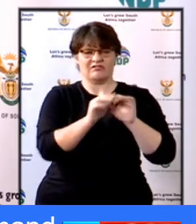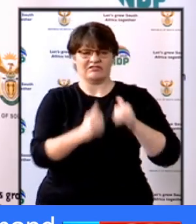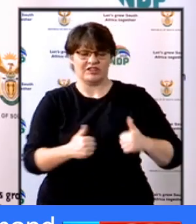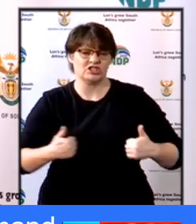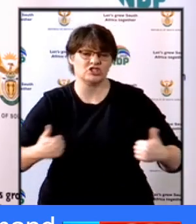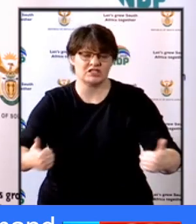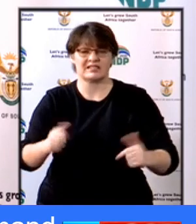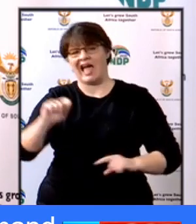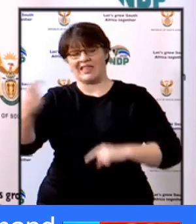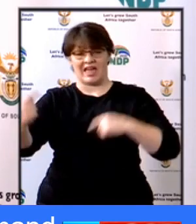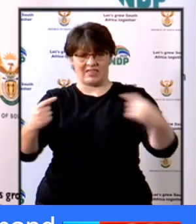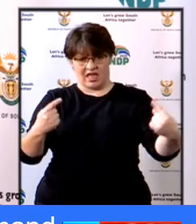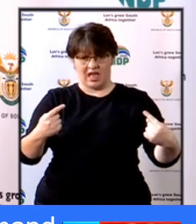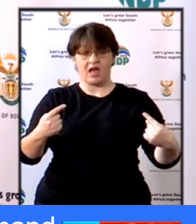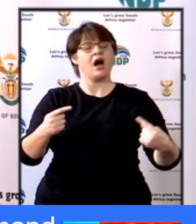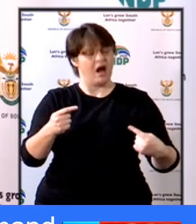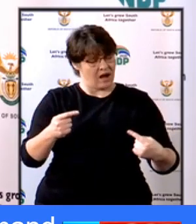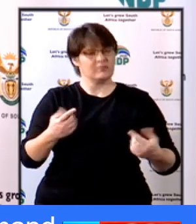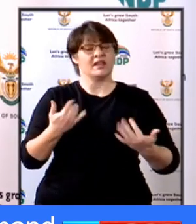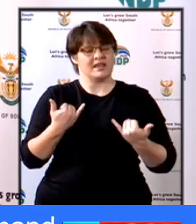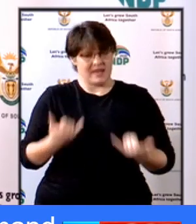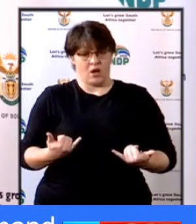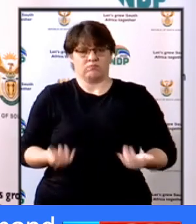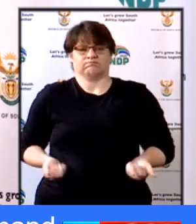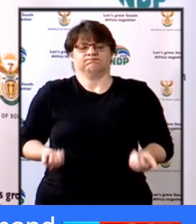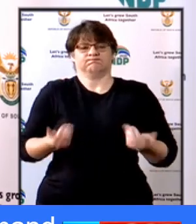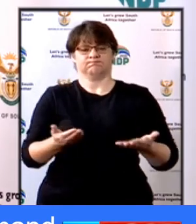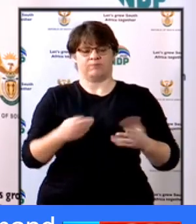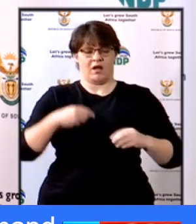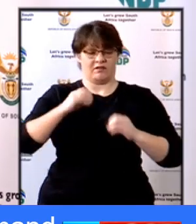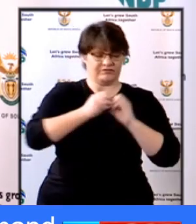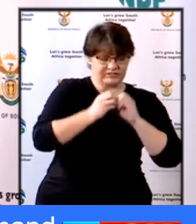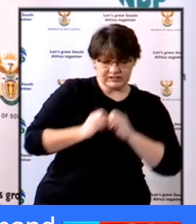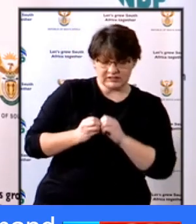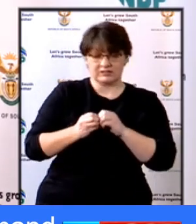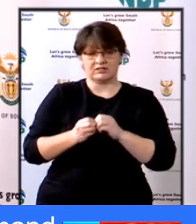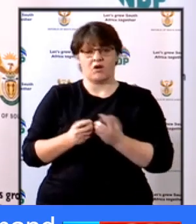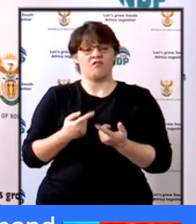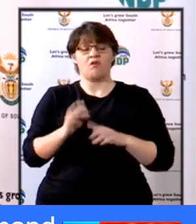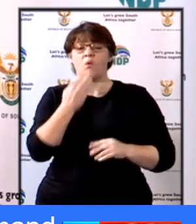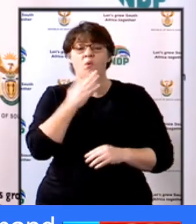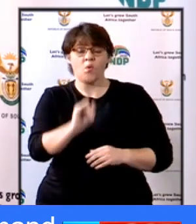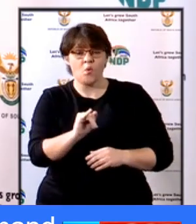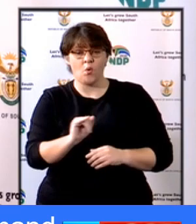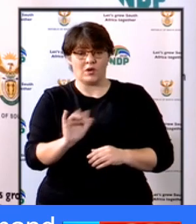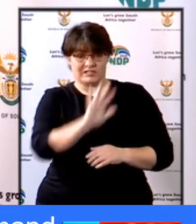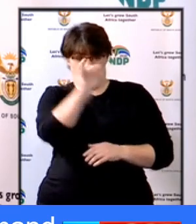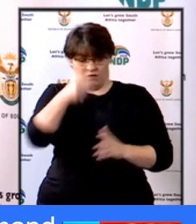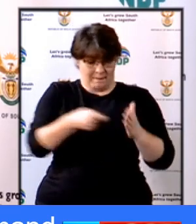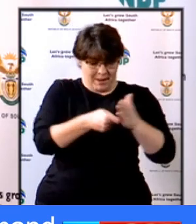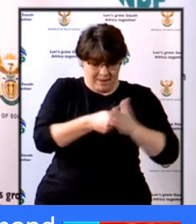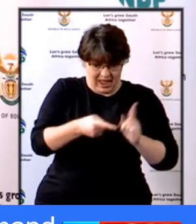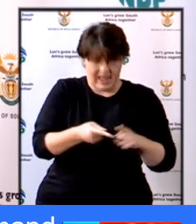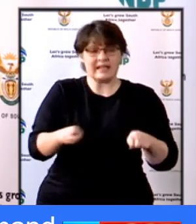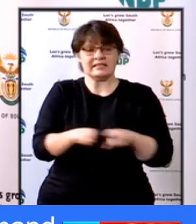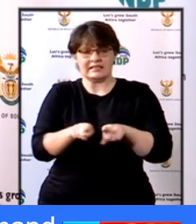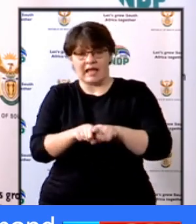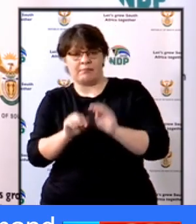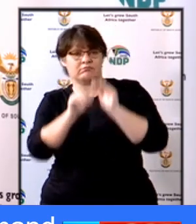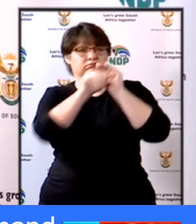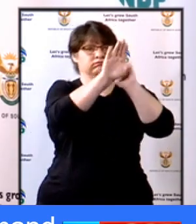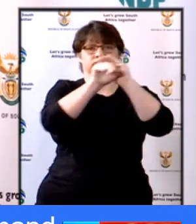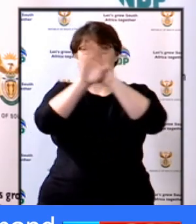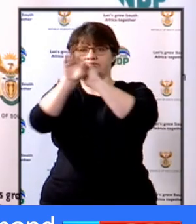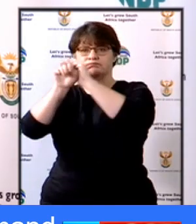other sectors will all be able to produce both for the South African market and for export to the rest